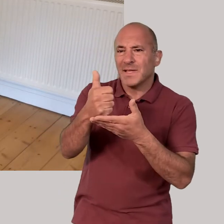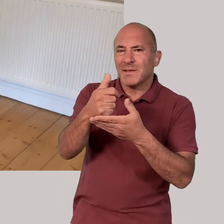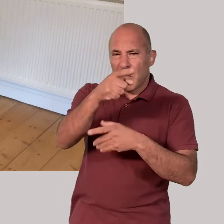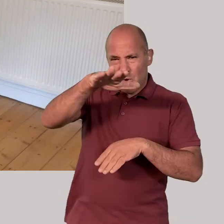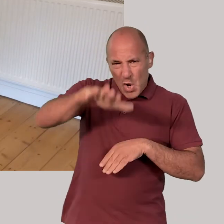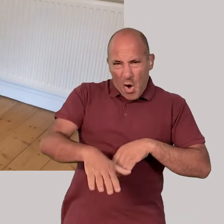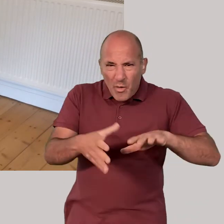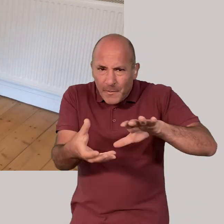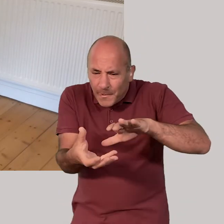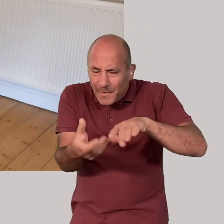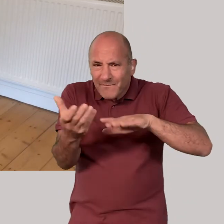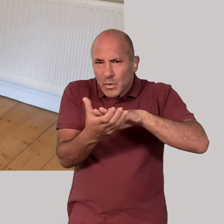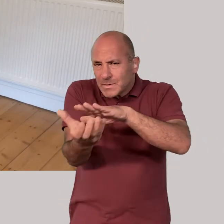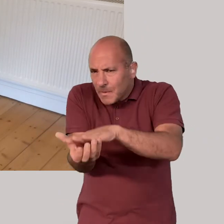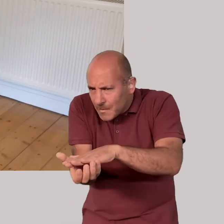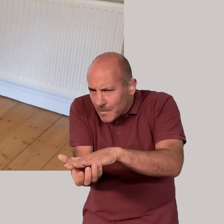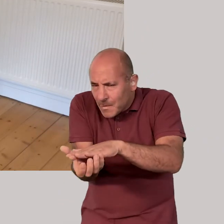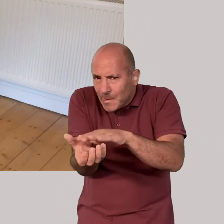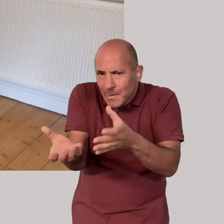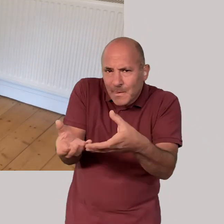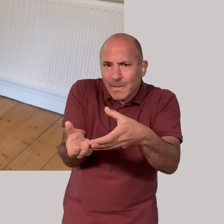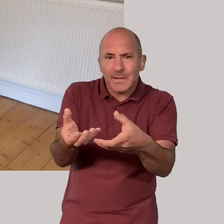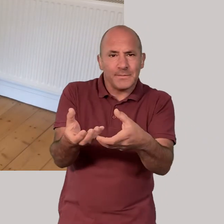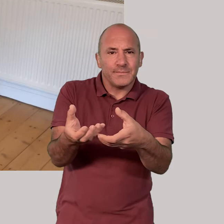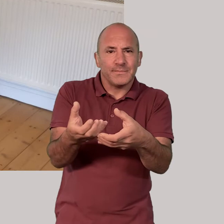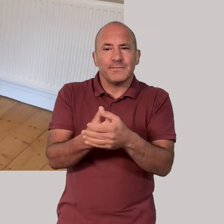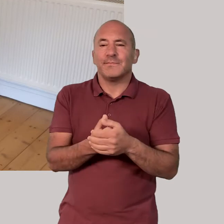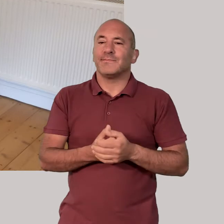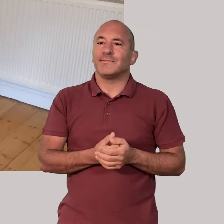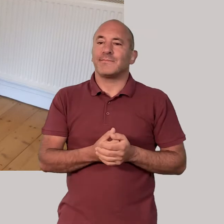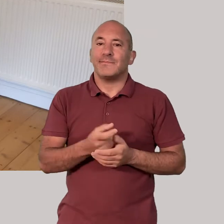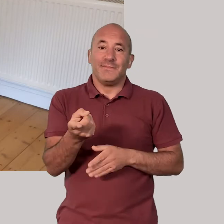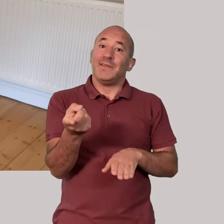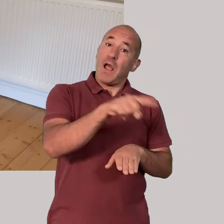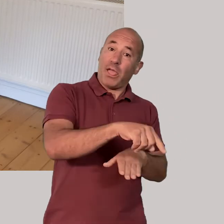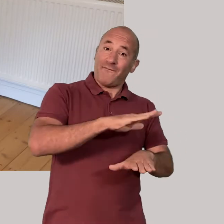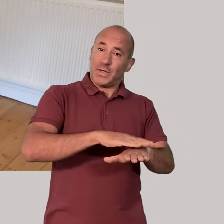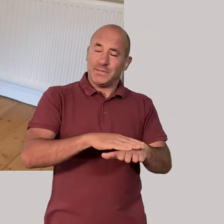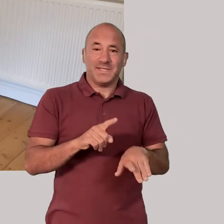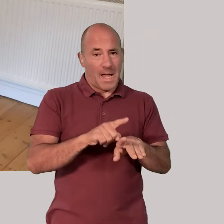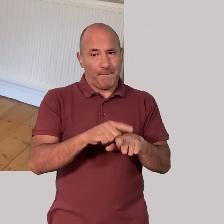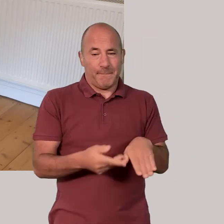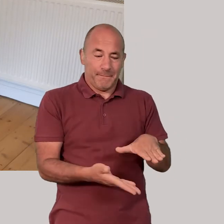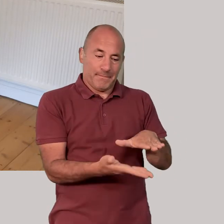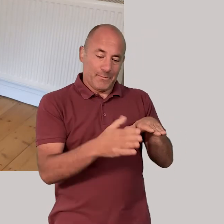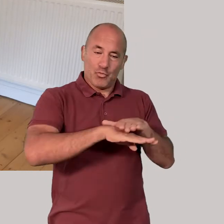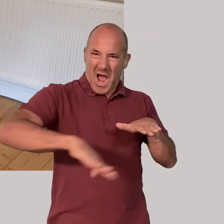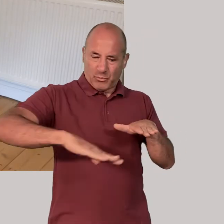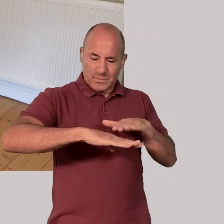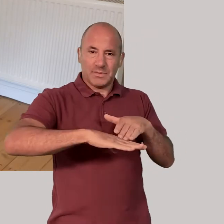you might be down very low now, helping somebody with their feet. And the other side,